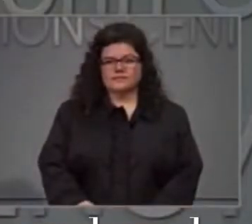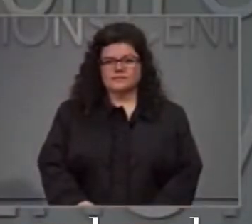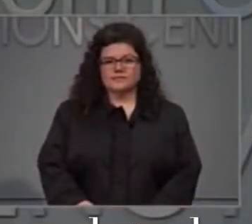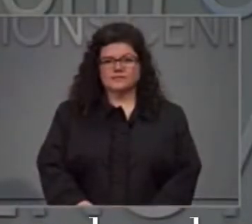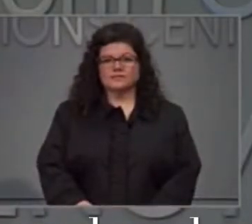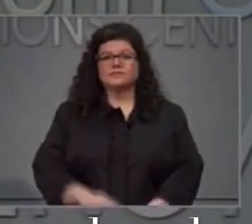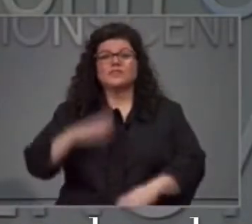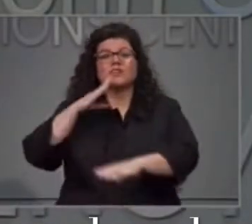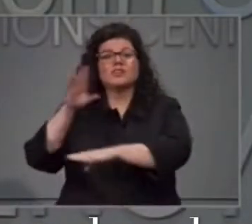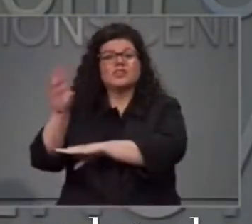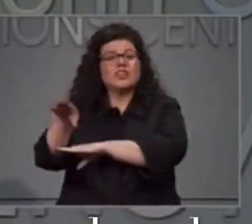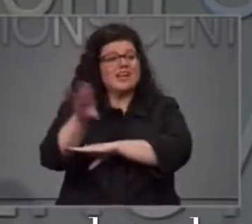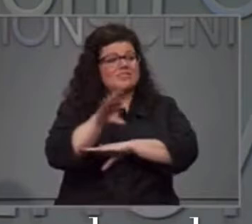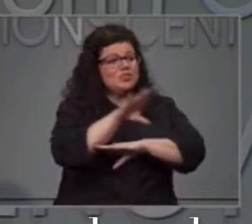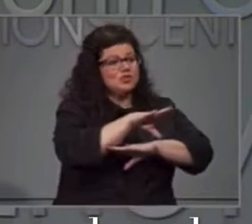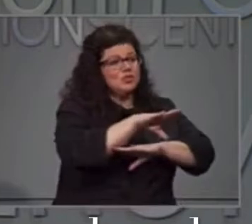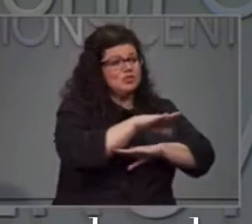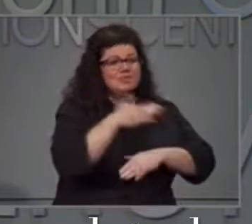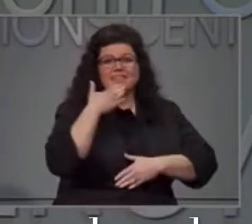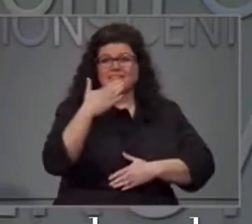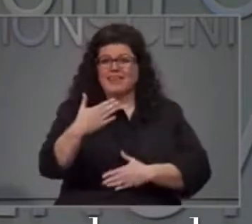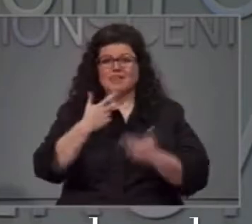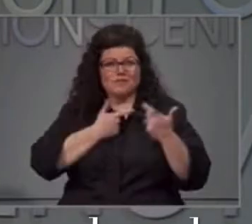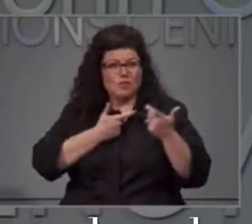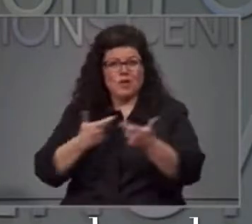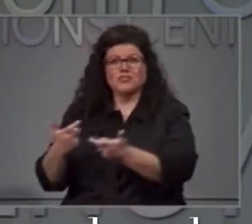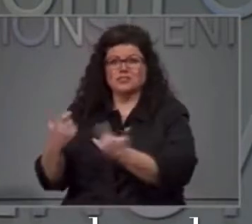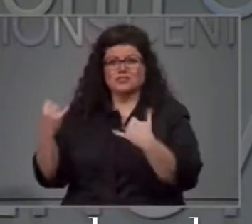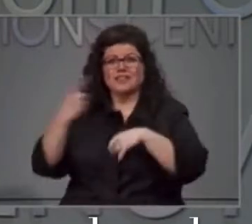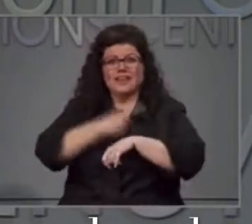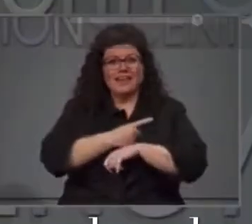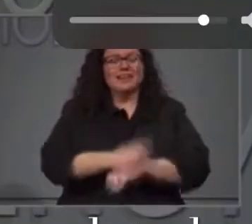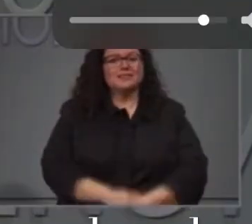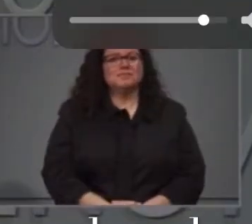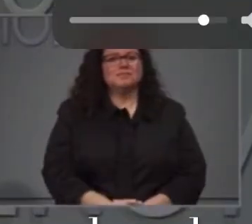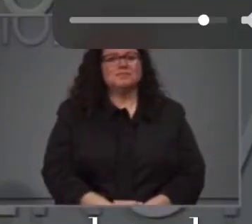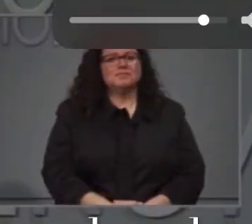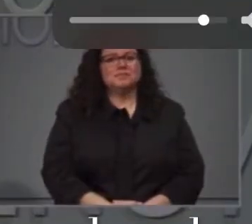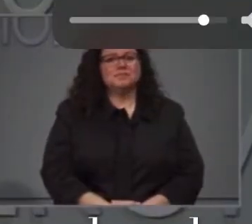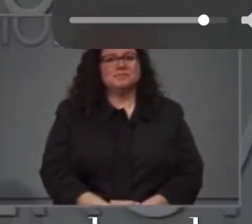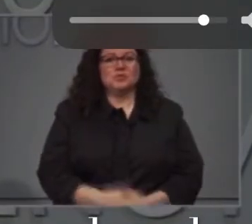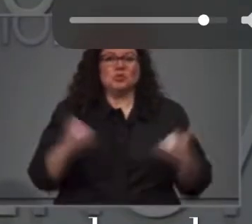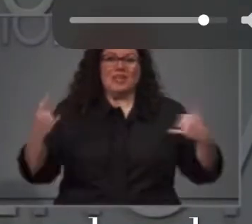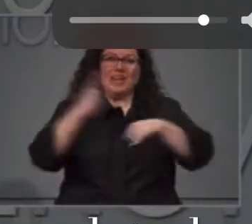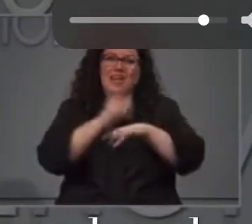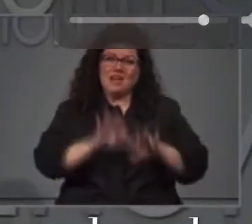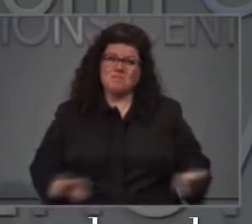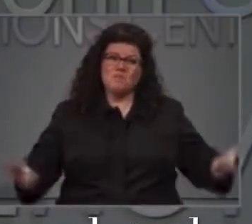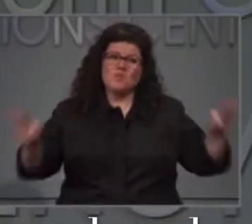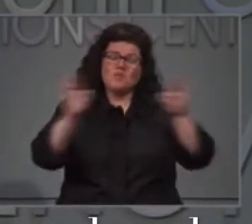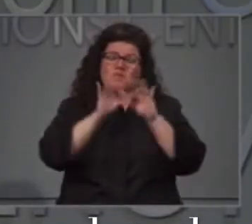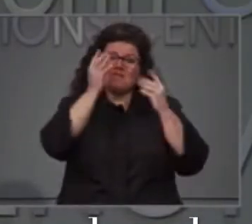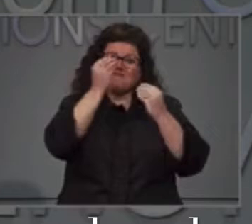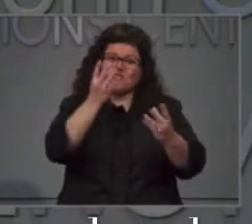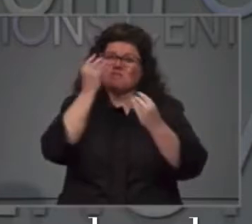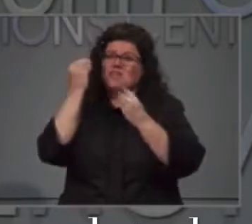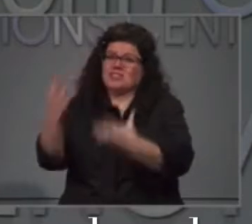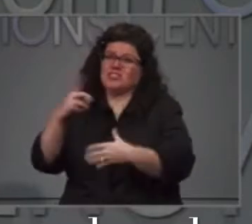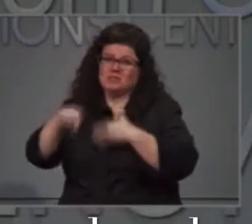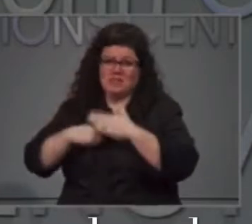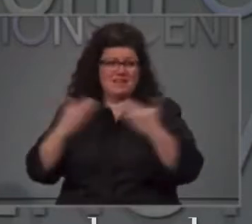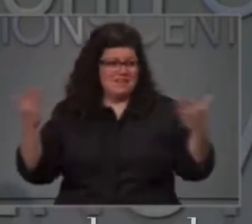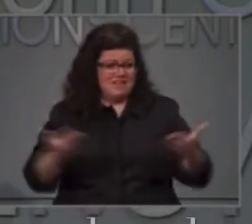Good afternoon, everybody, and thank you for joining us. We wanted to share some critical updates on North Carolina's efforts to